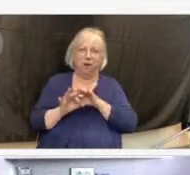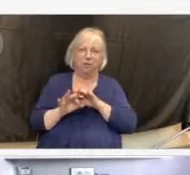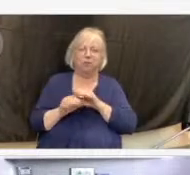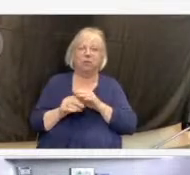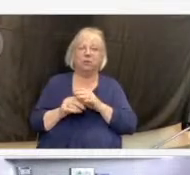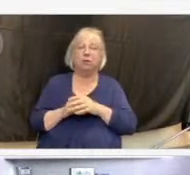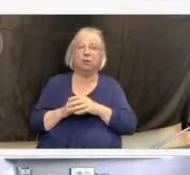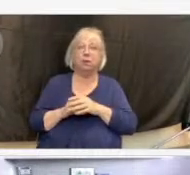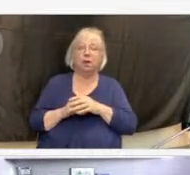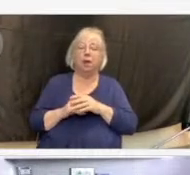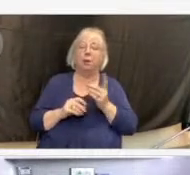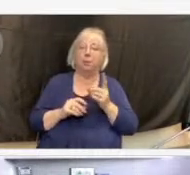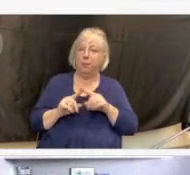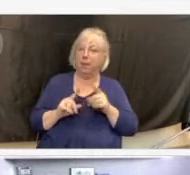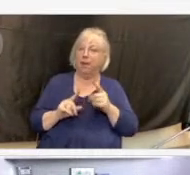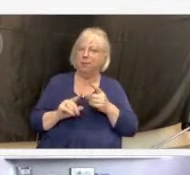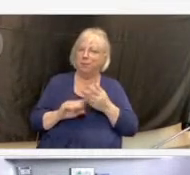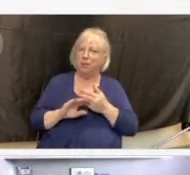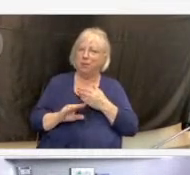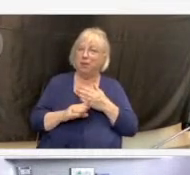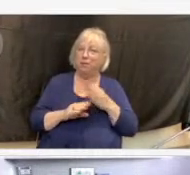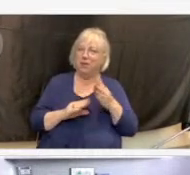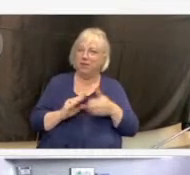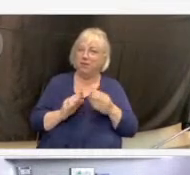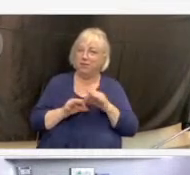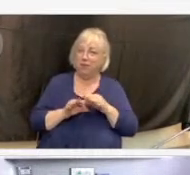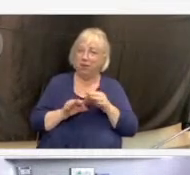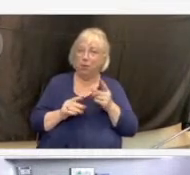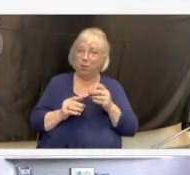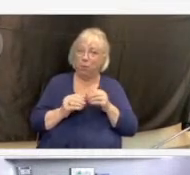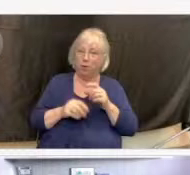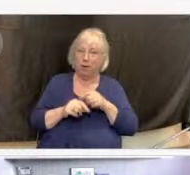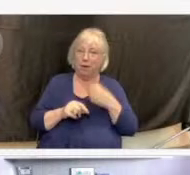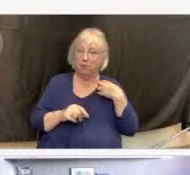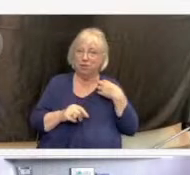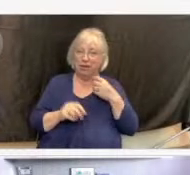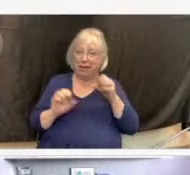Commissioner Hodge, one more time before we finish this vote. Can you hear us?